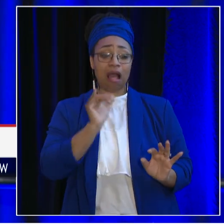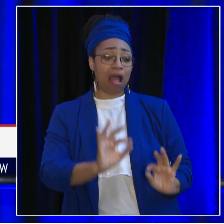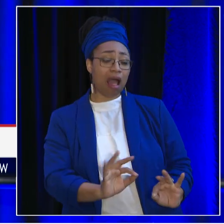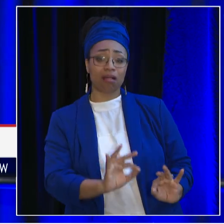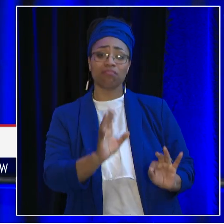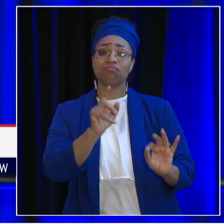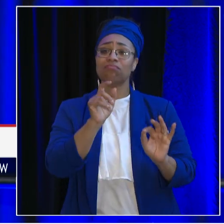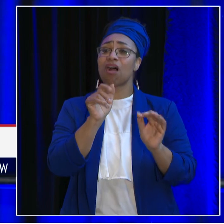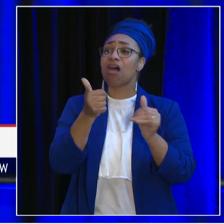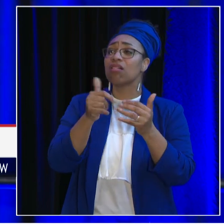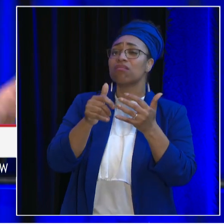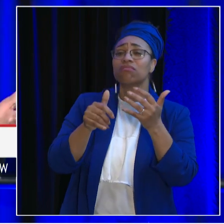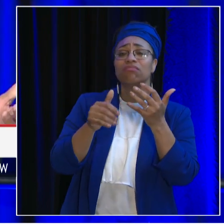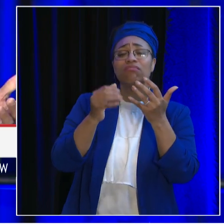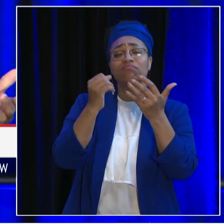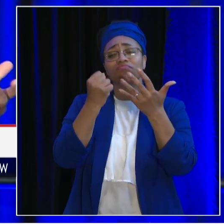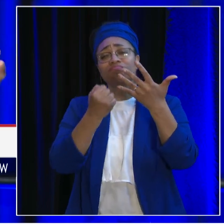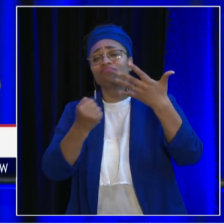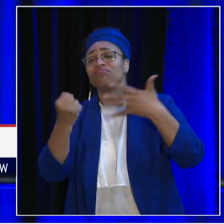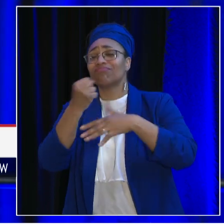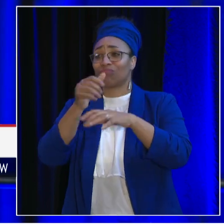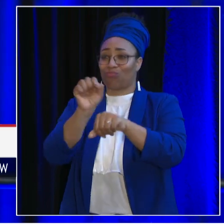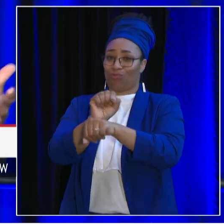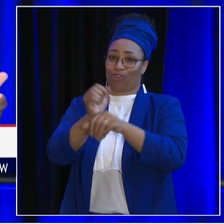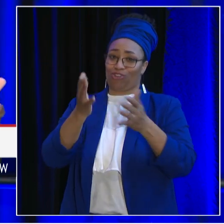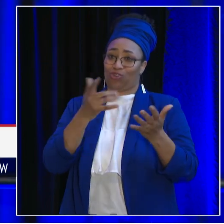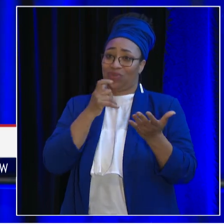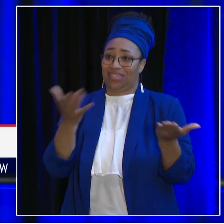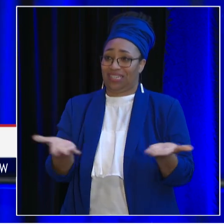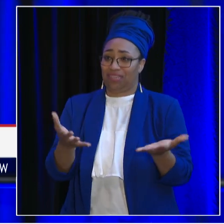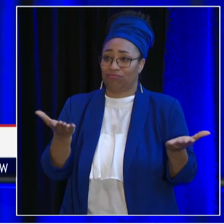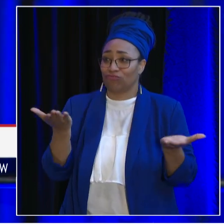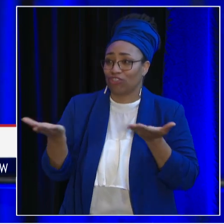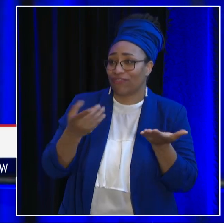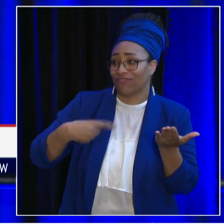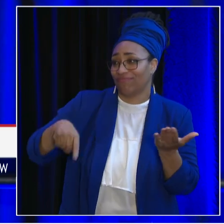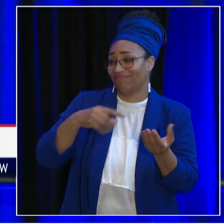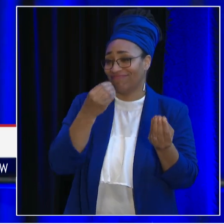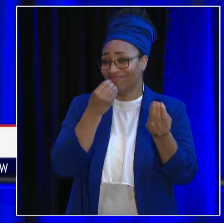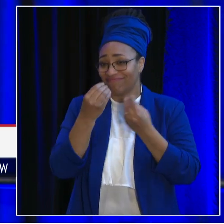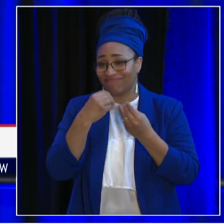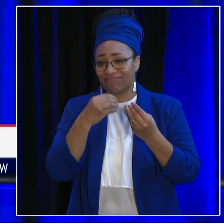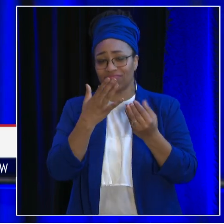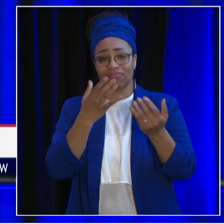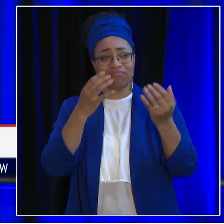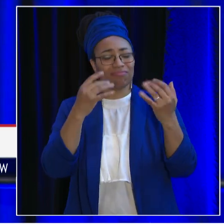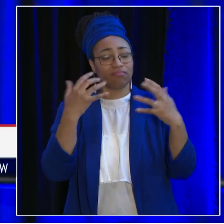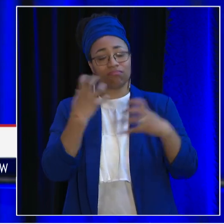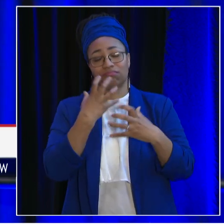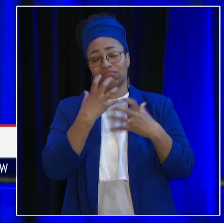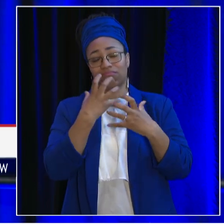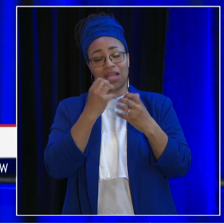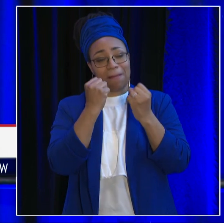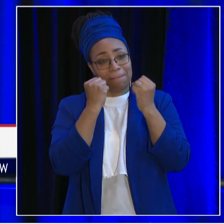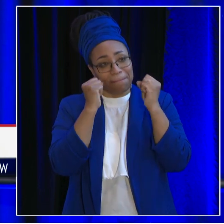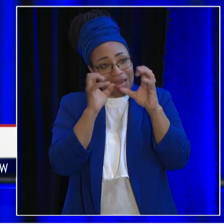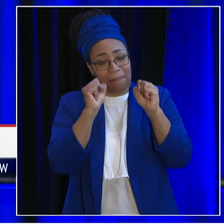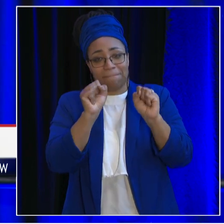all of the workers here today that are serving the food and making sure that this can be possible. Thank you so much for being